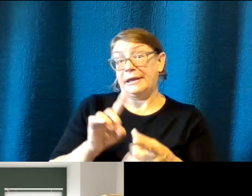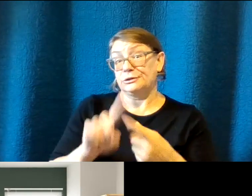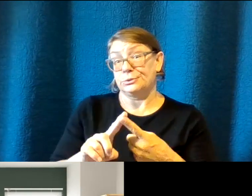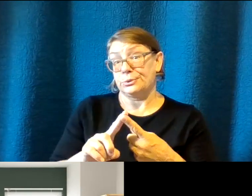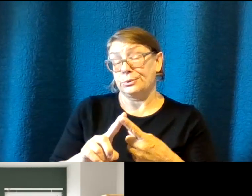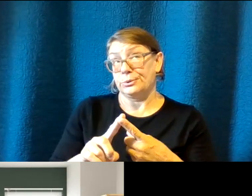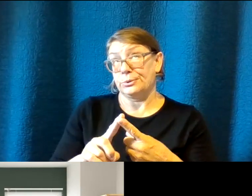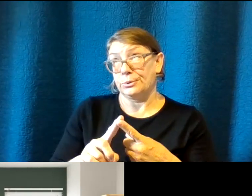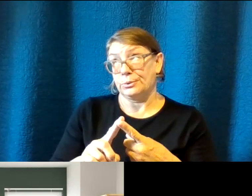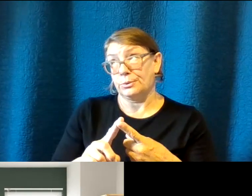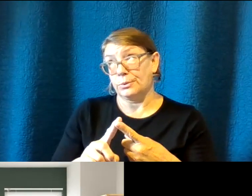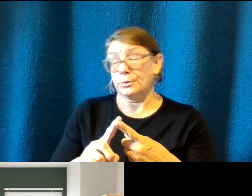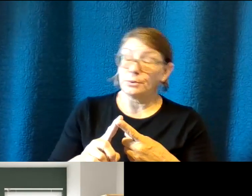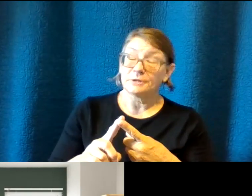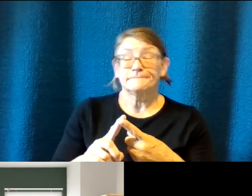what